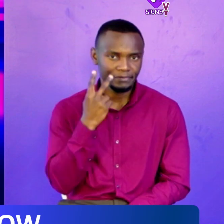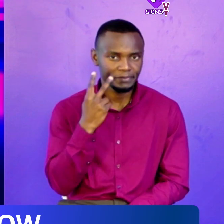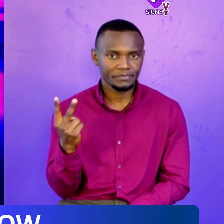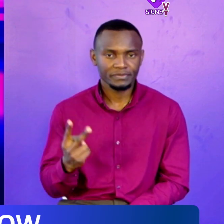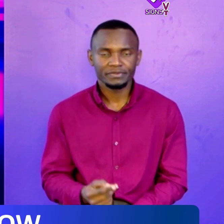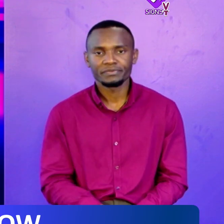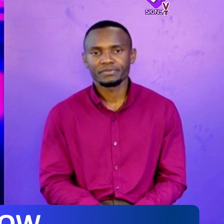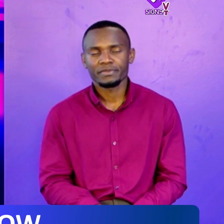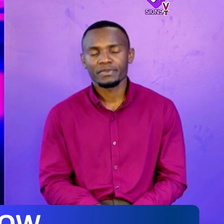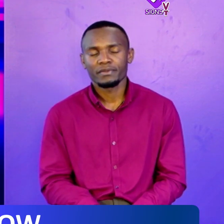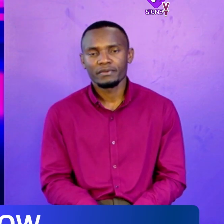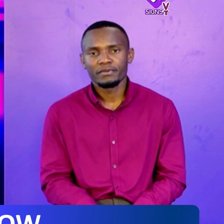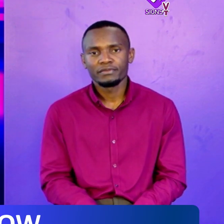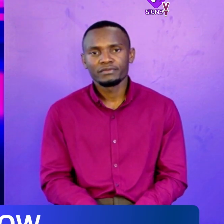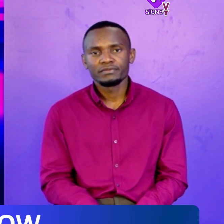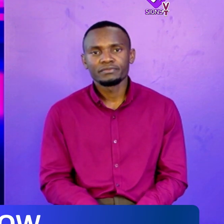story.